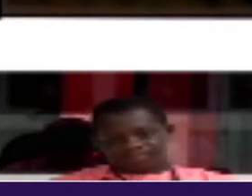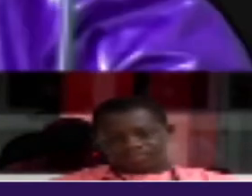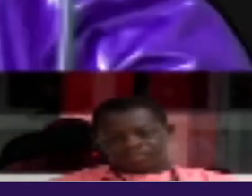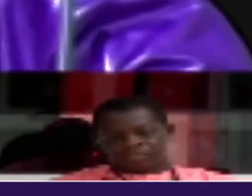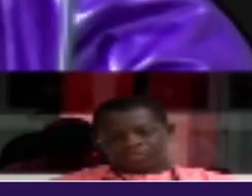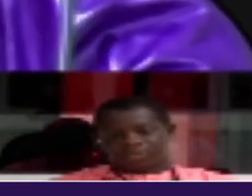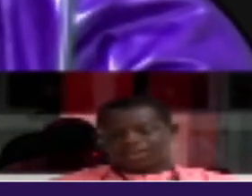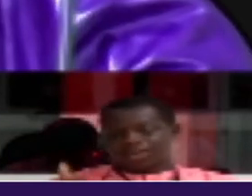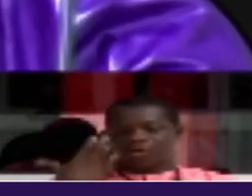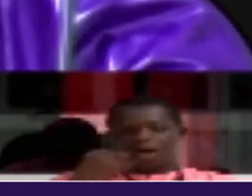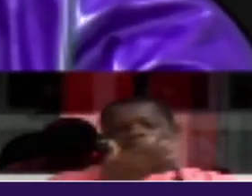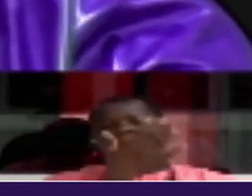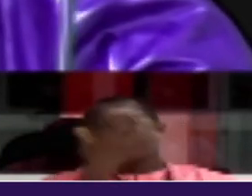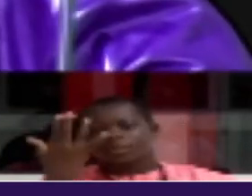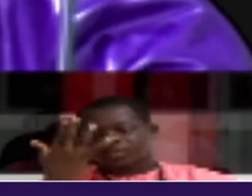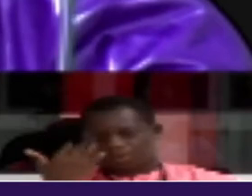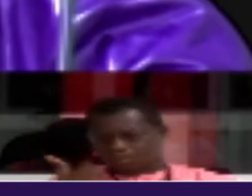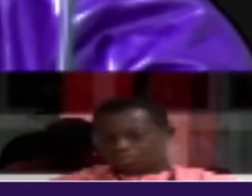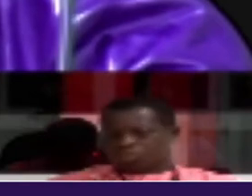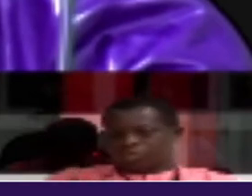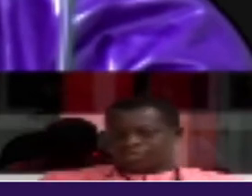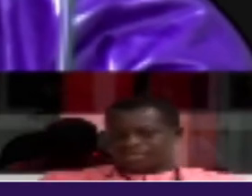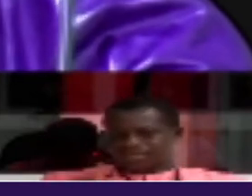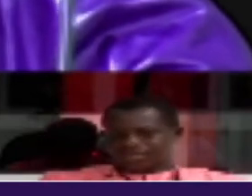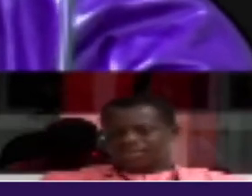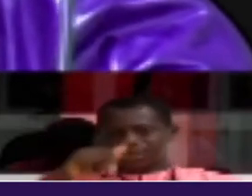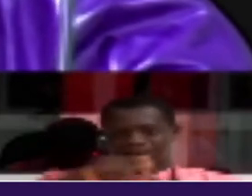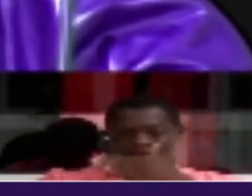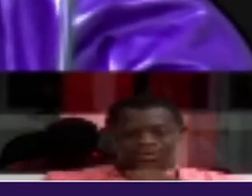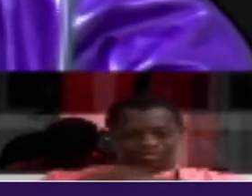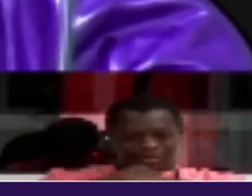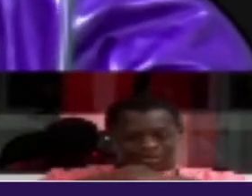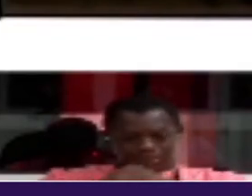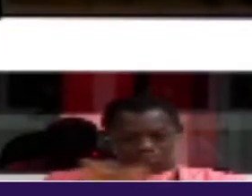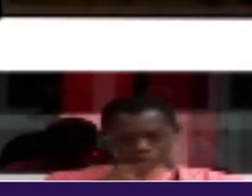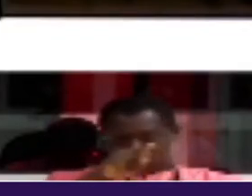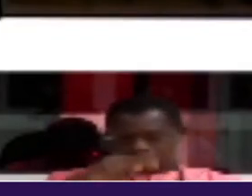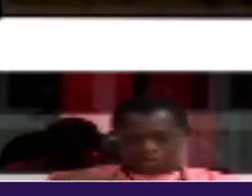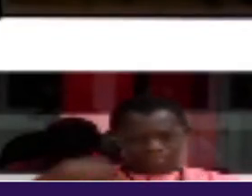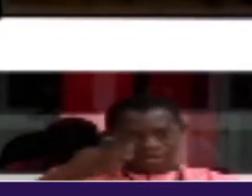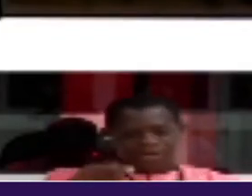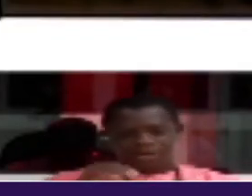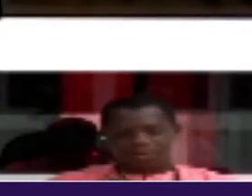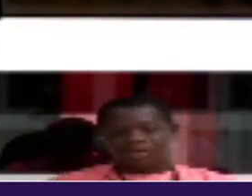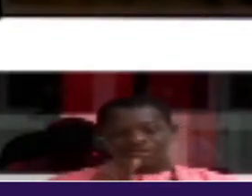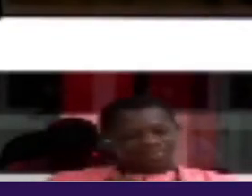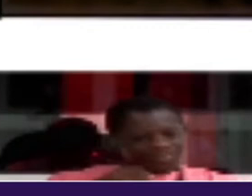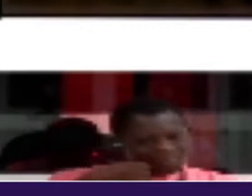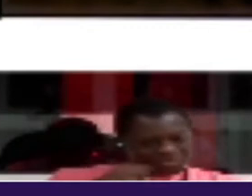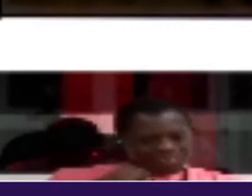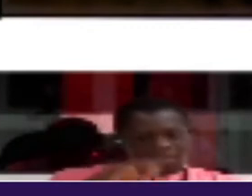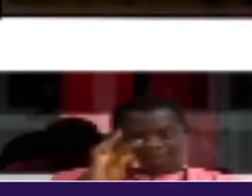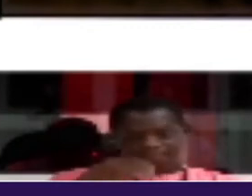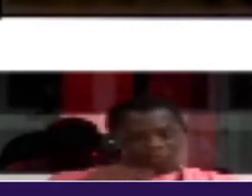How many people participated in that training in which you attended? If I don't forget, I believe it's almost